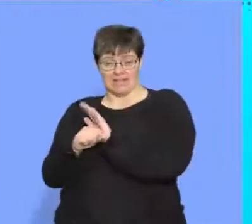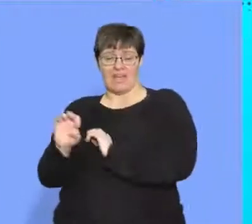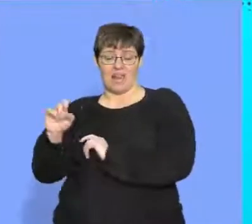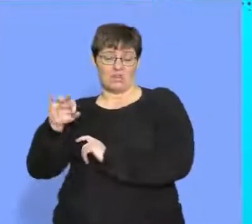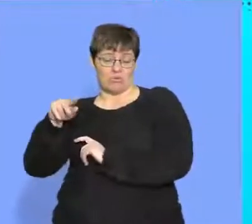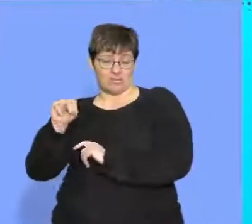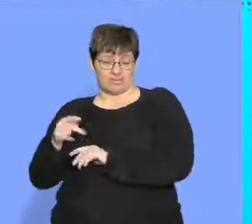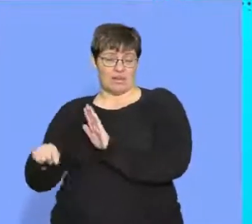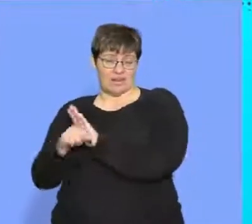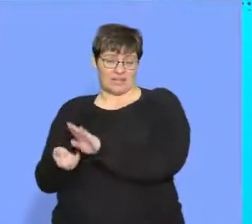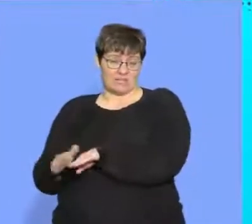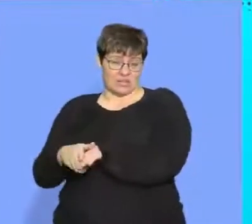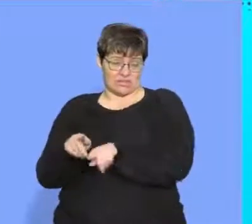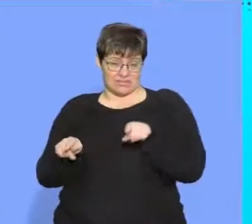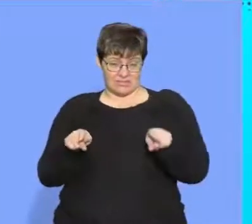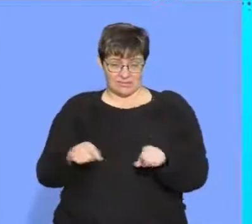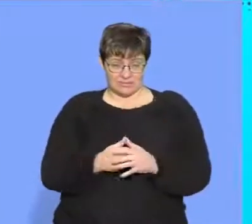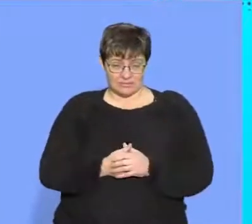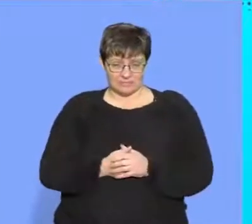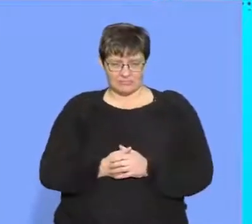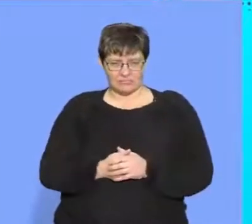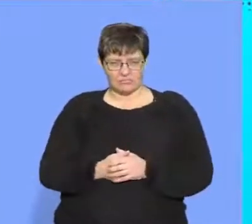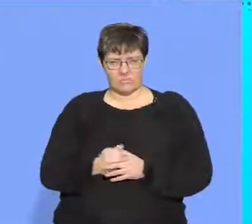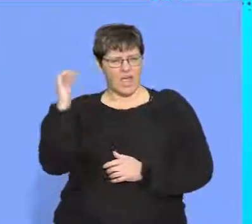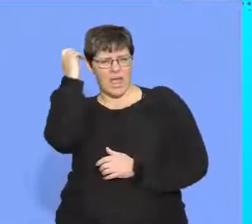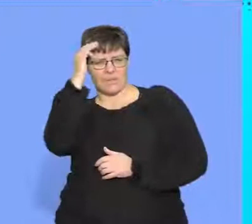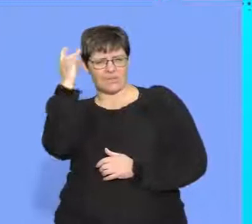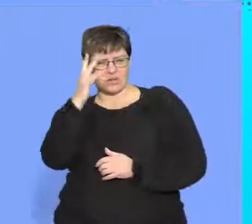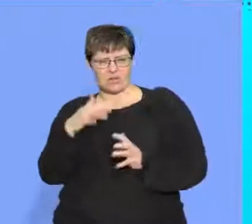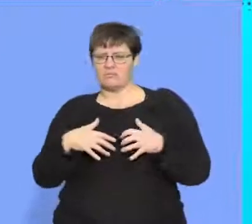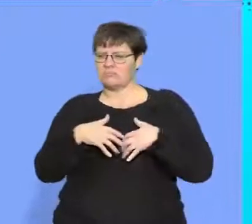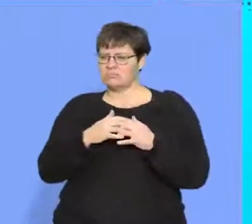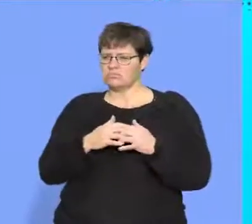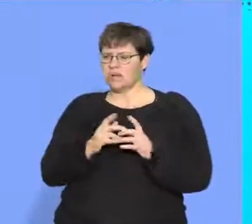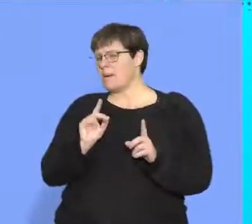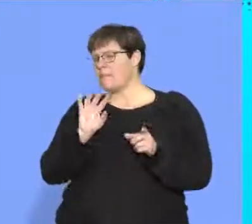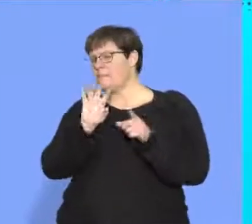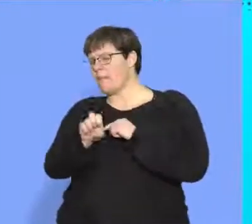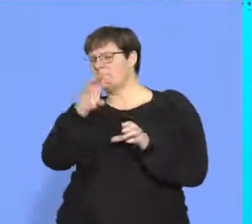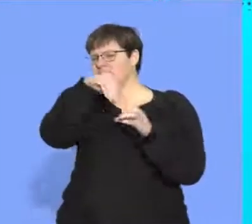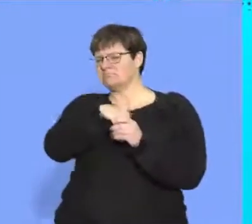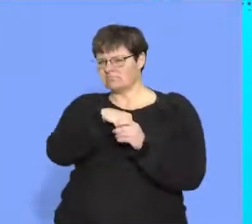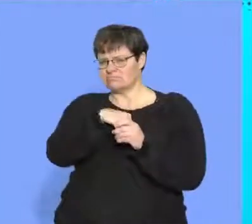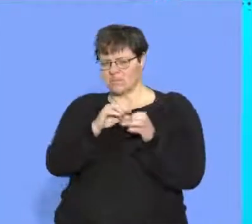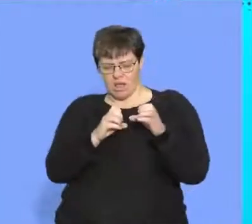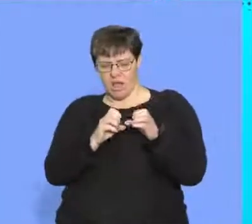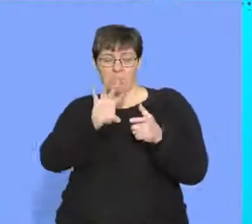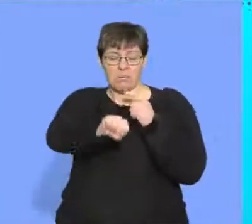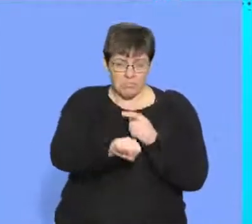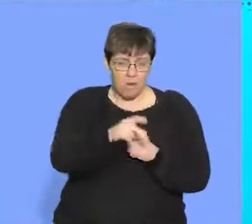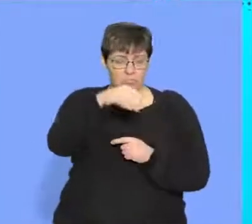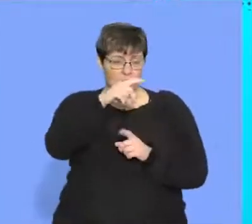electrons, which have a negative charge. Now, you can imagine that getting to a proton trapped inside a nucleus can be quite